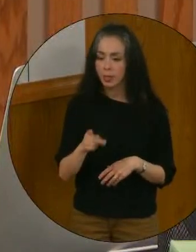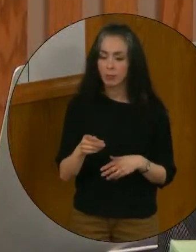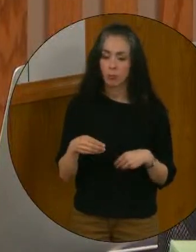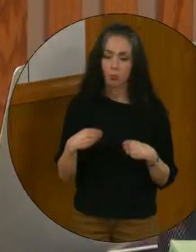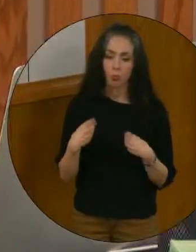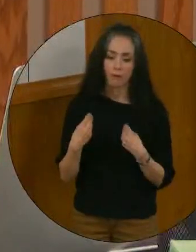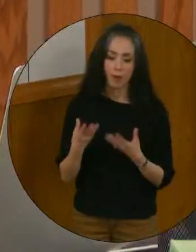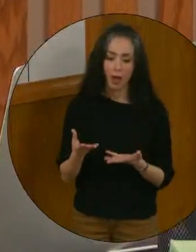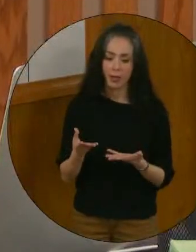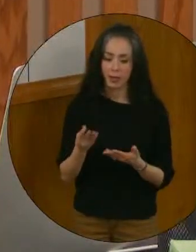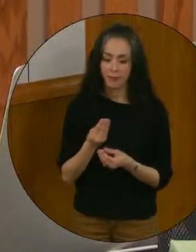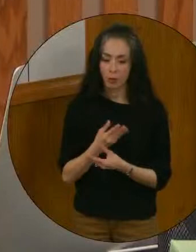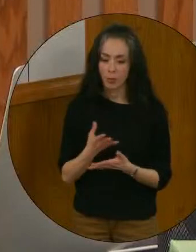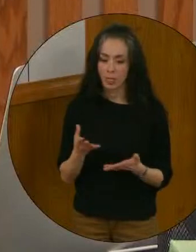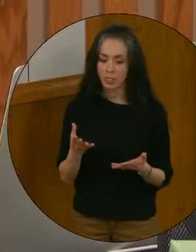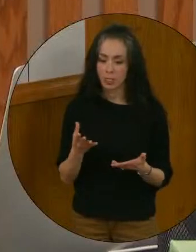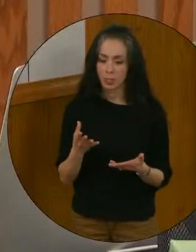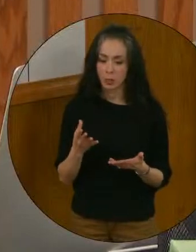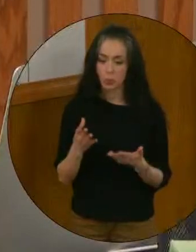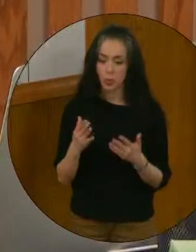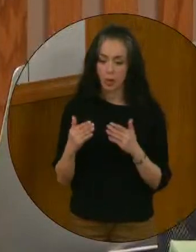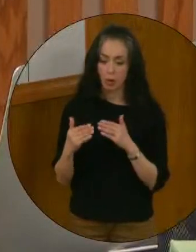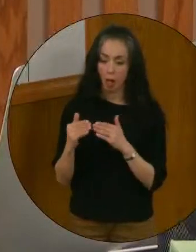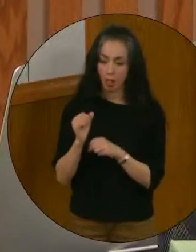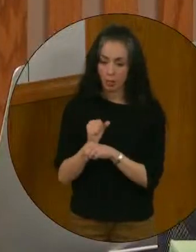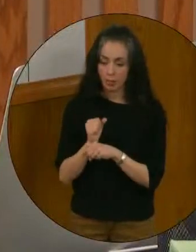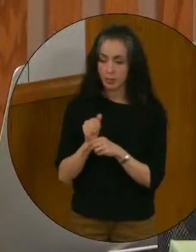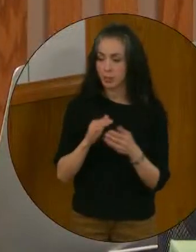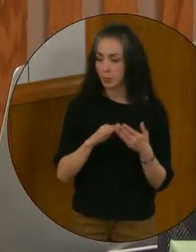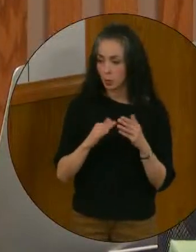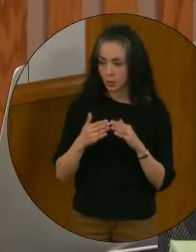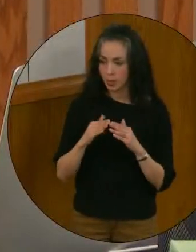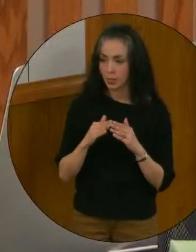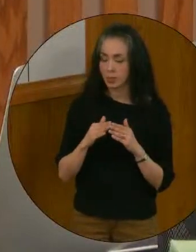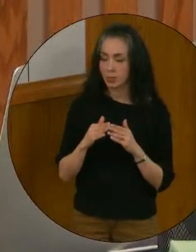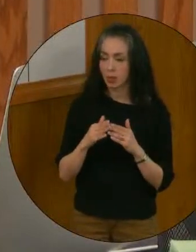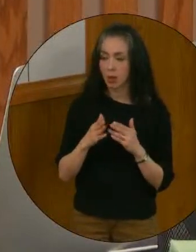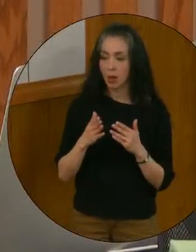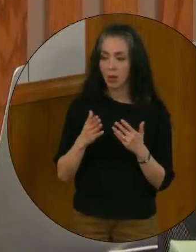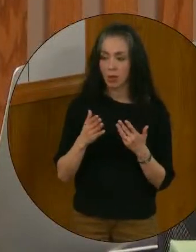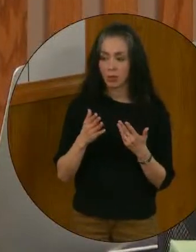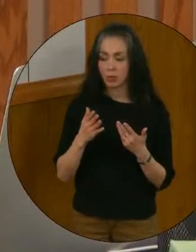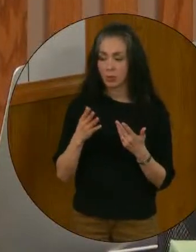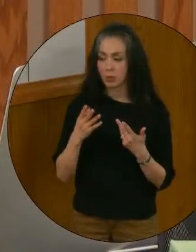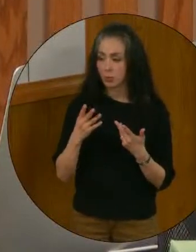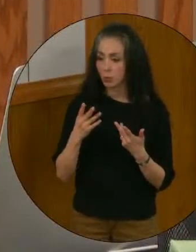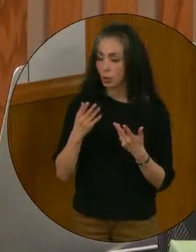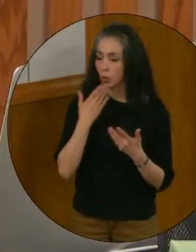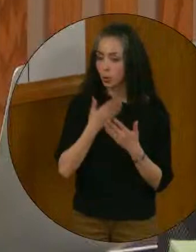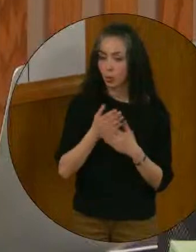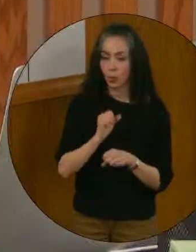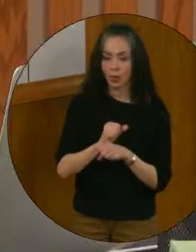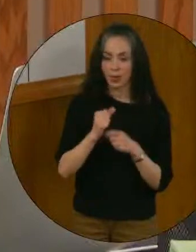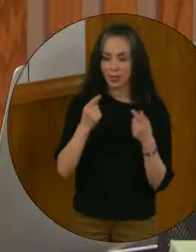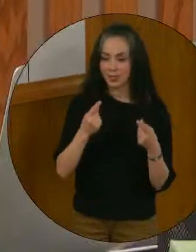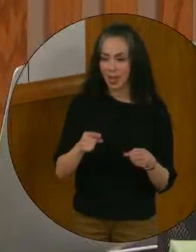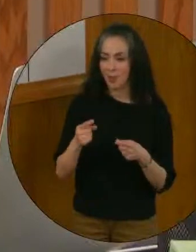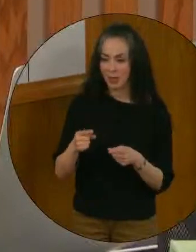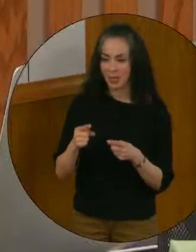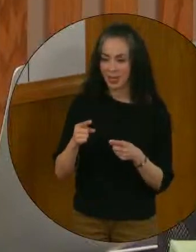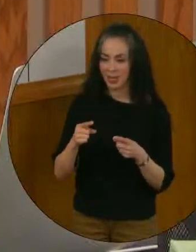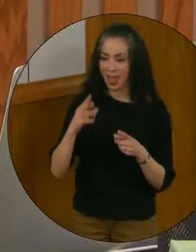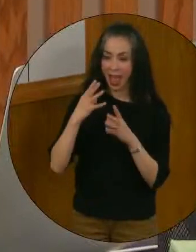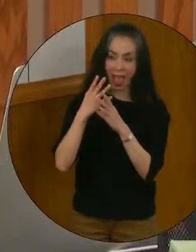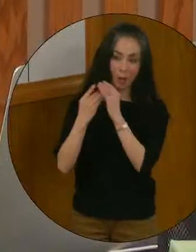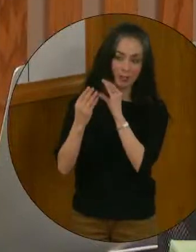provide information to our colleagues and our community on the good work that's taking place outside of the dais.